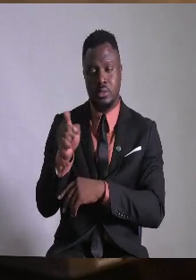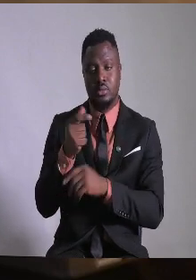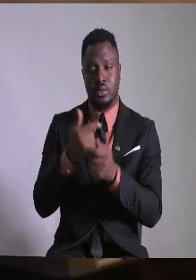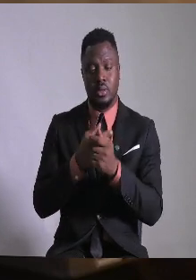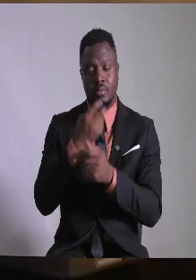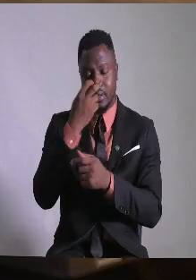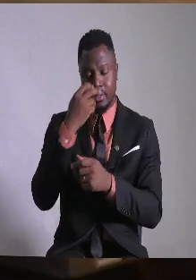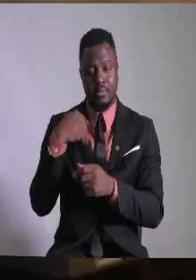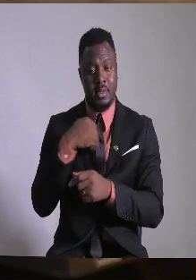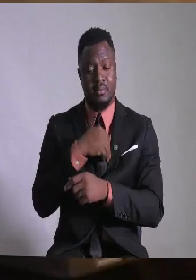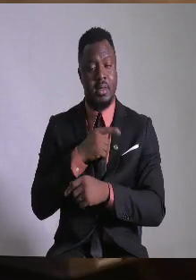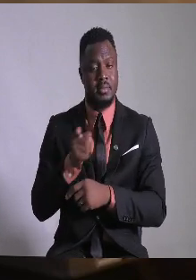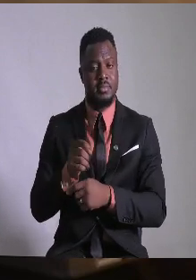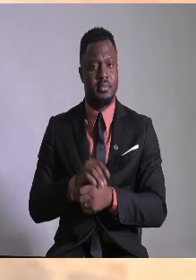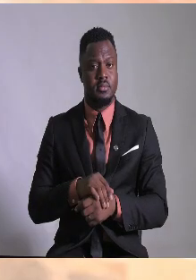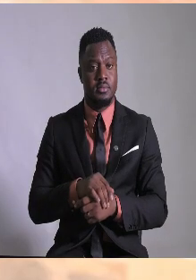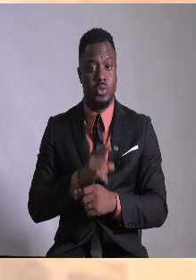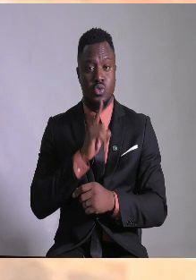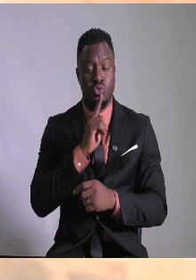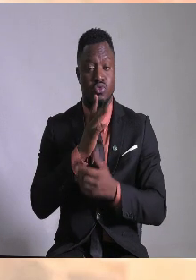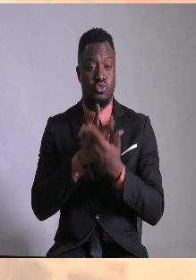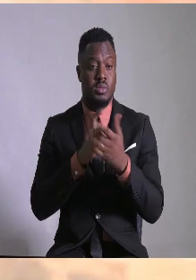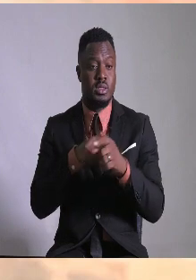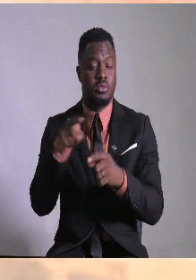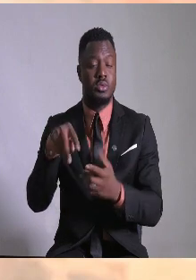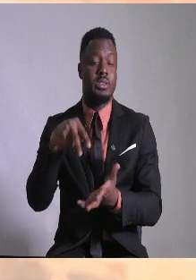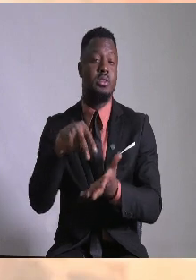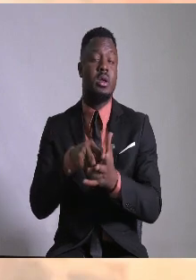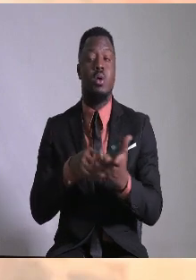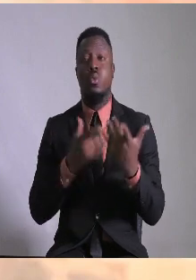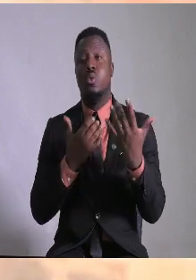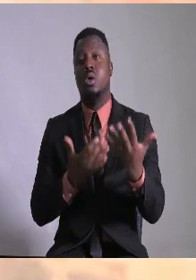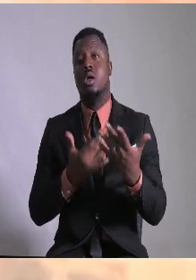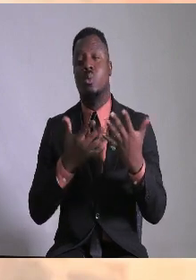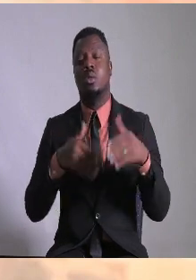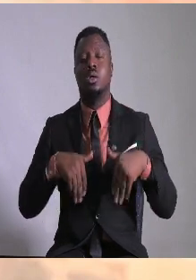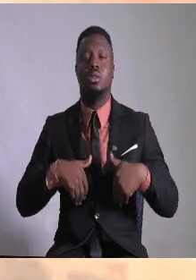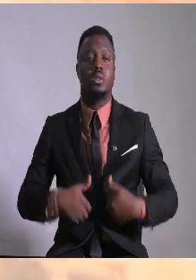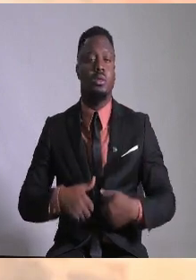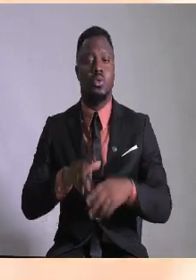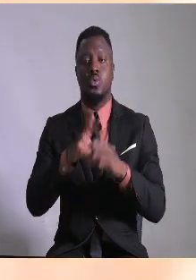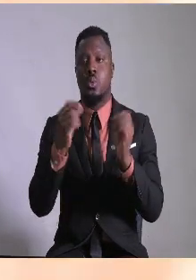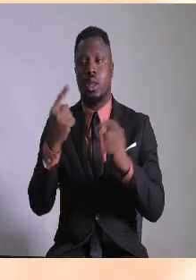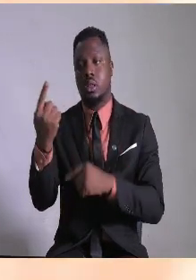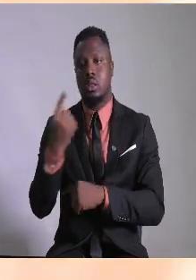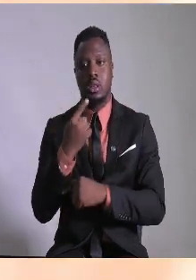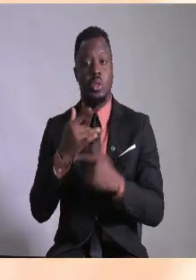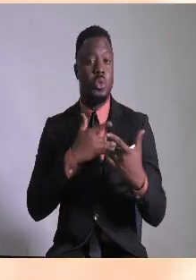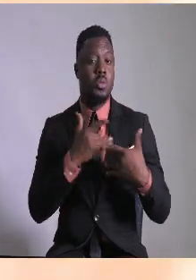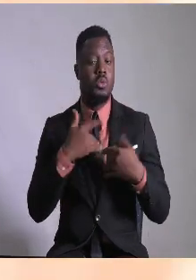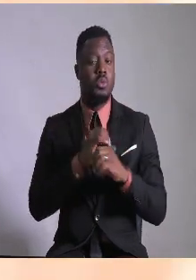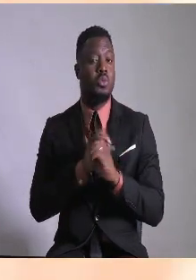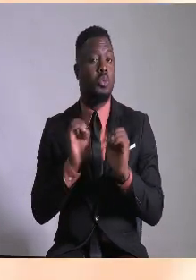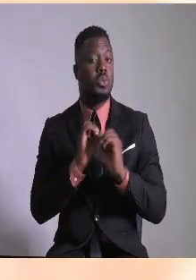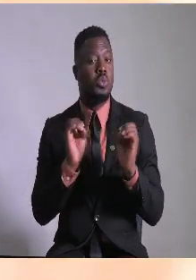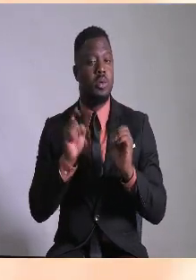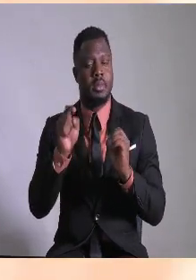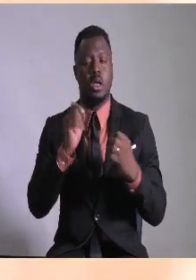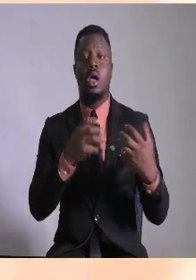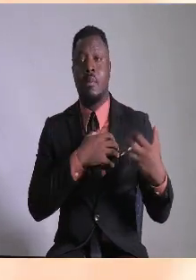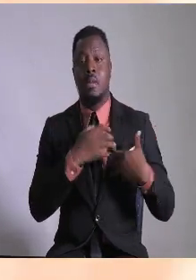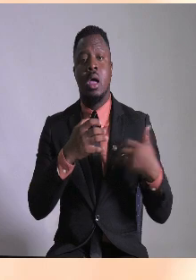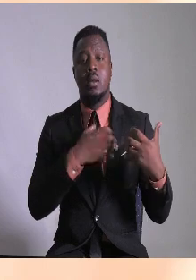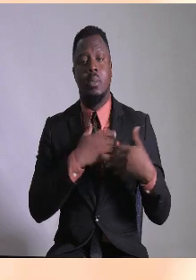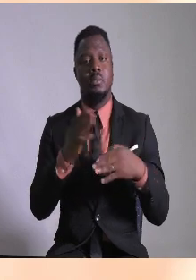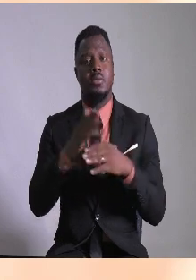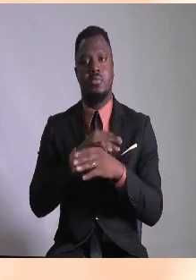Ghana Blind Union, speaking. You stand there until you are exhausted and no one will show any concern. You have to